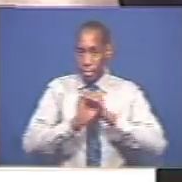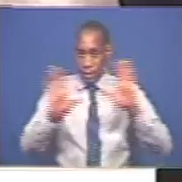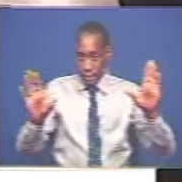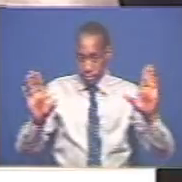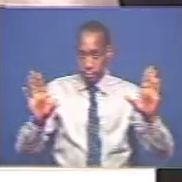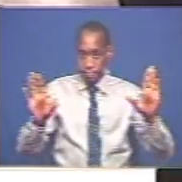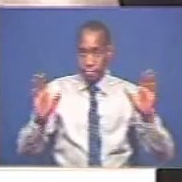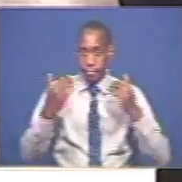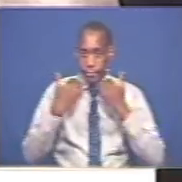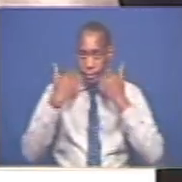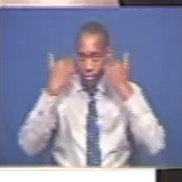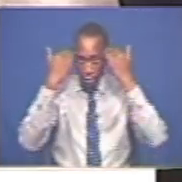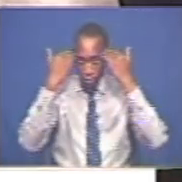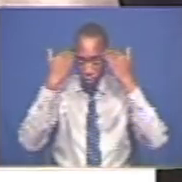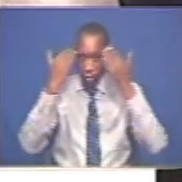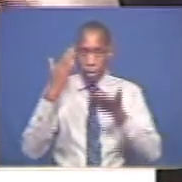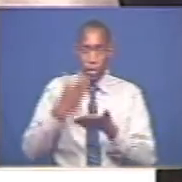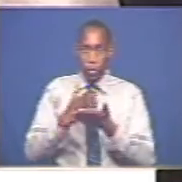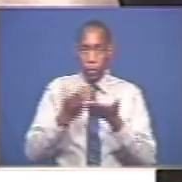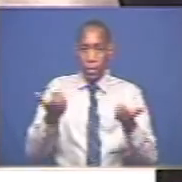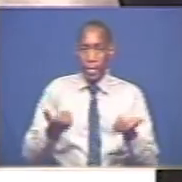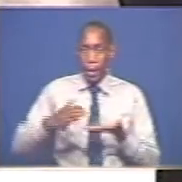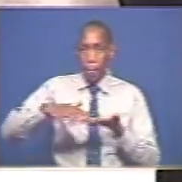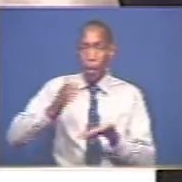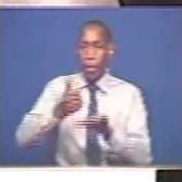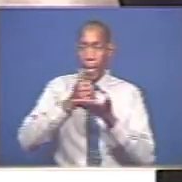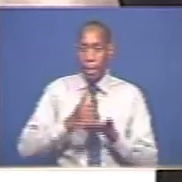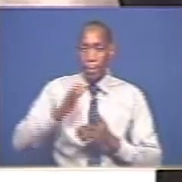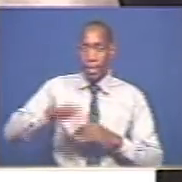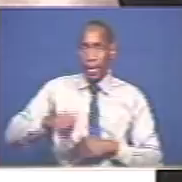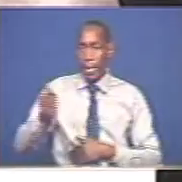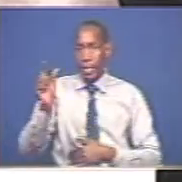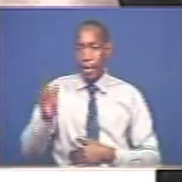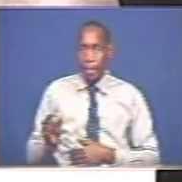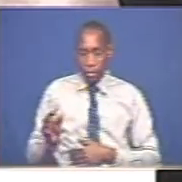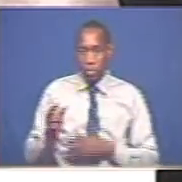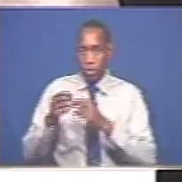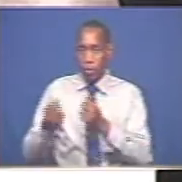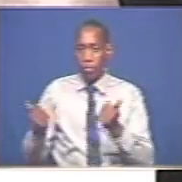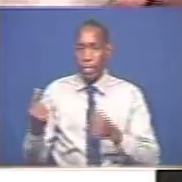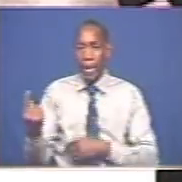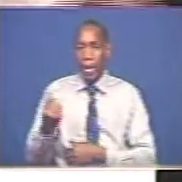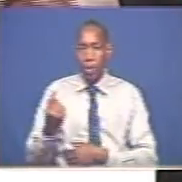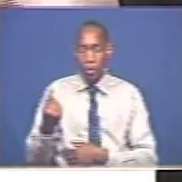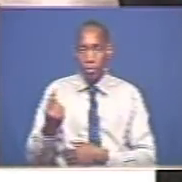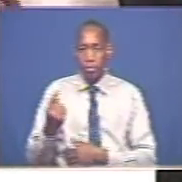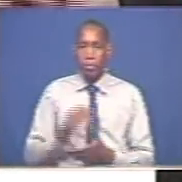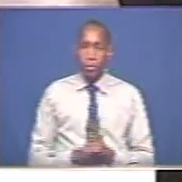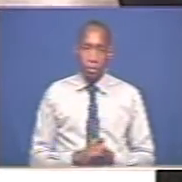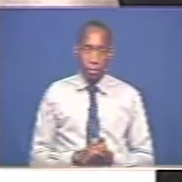clinical depression. Mm. They definitely need much more help than someone else who fought it on their own. Yeah. And going